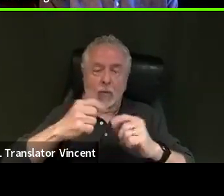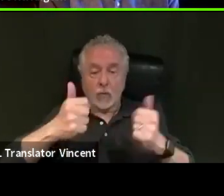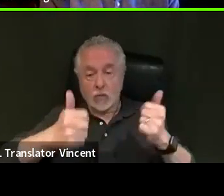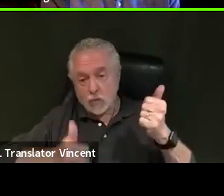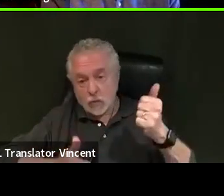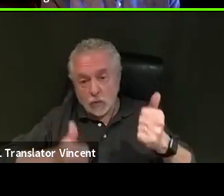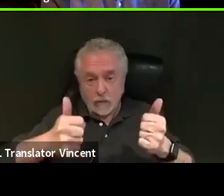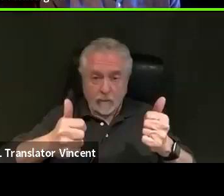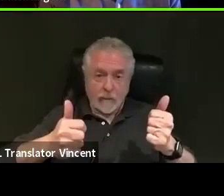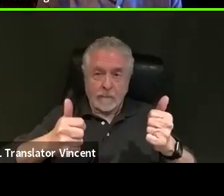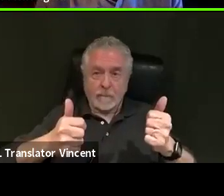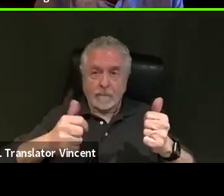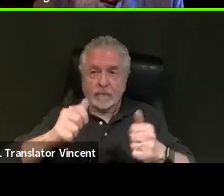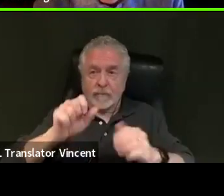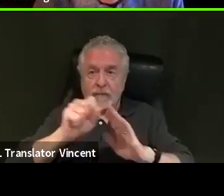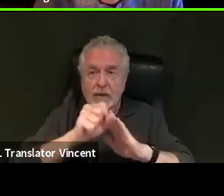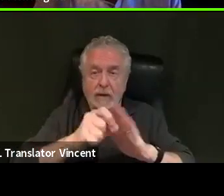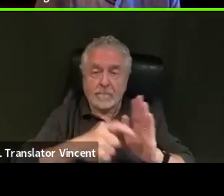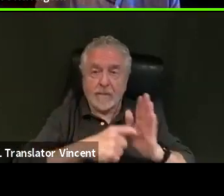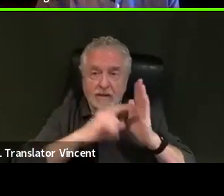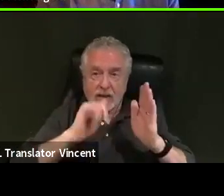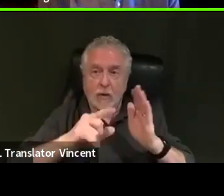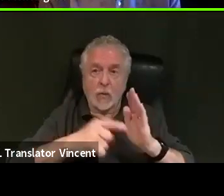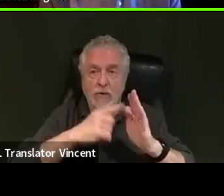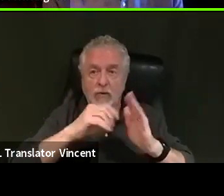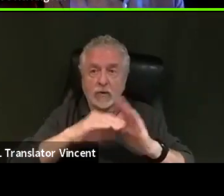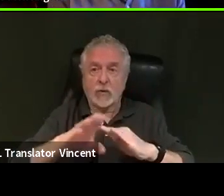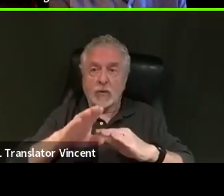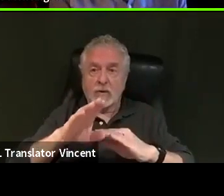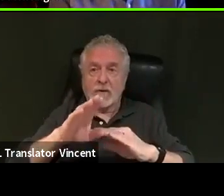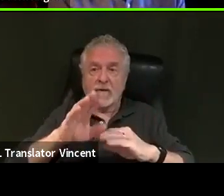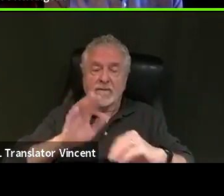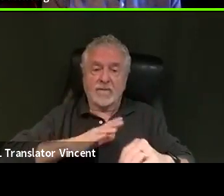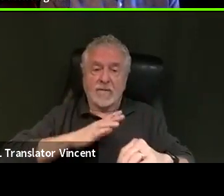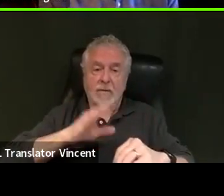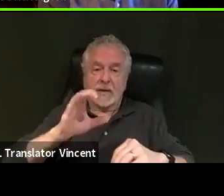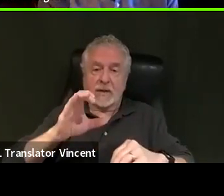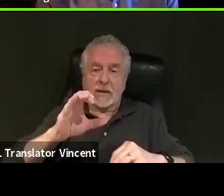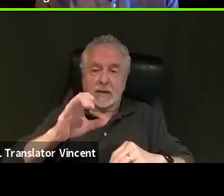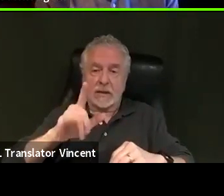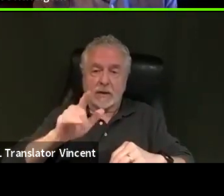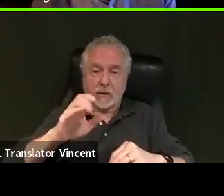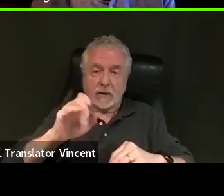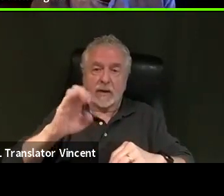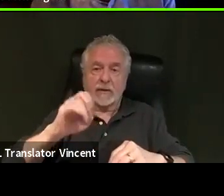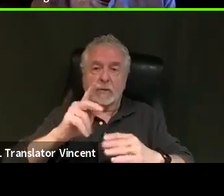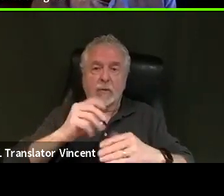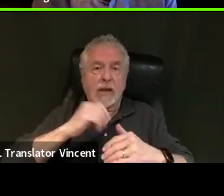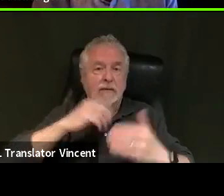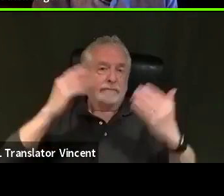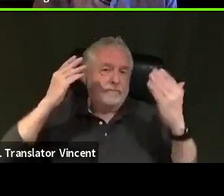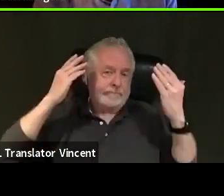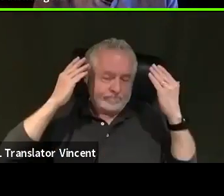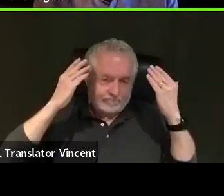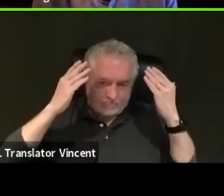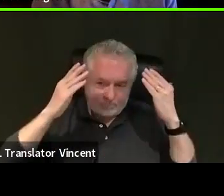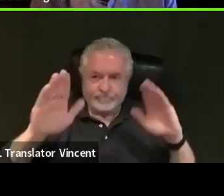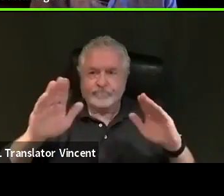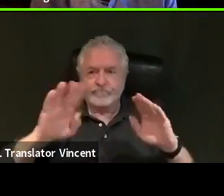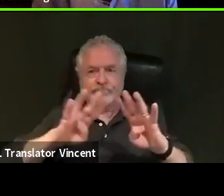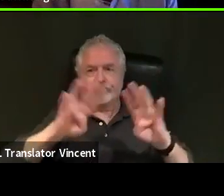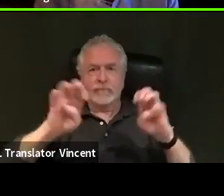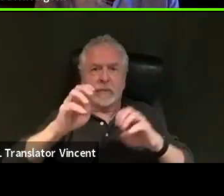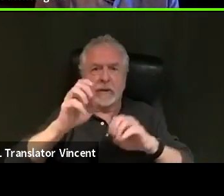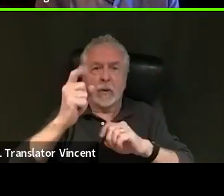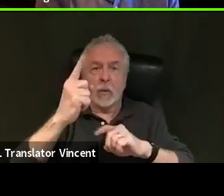whether the state will mandate that once it goes through the formal clearance process. I don't know. That's at least a